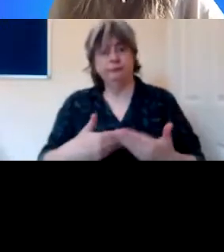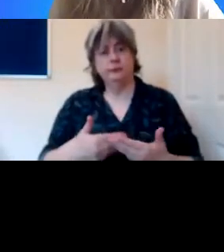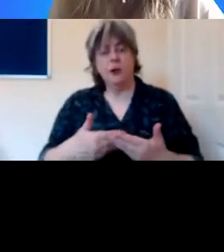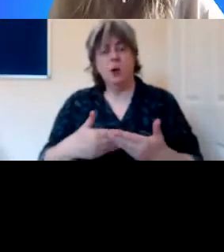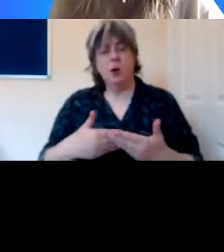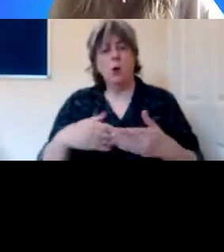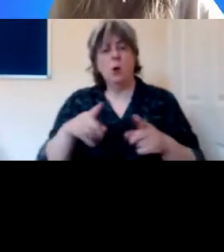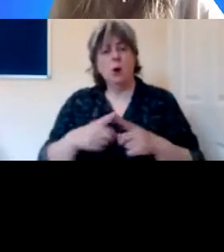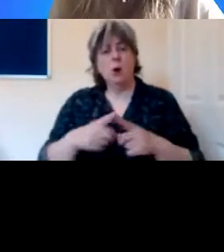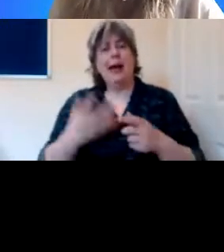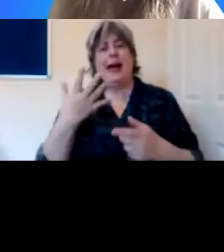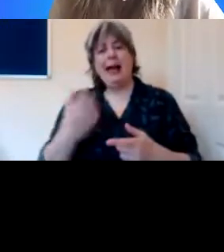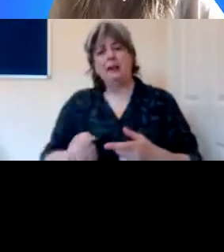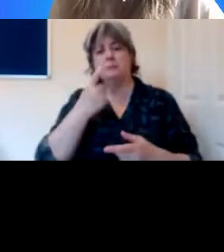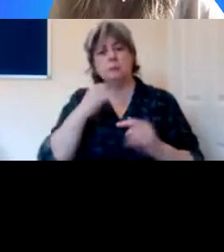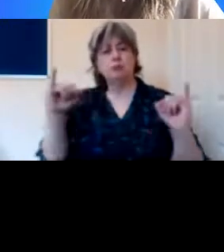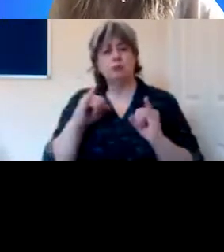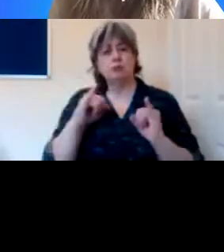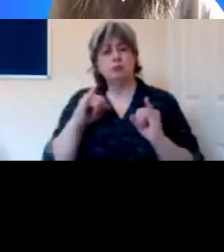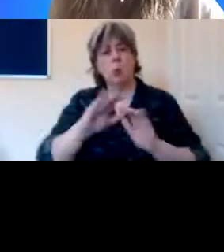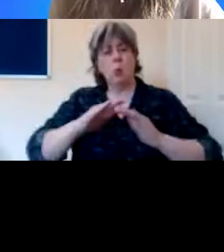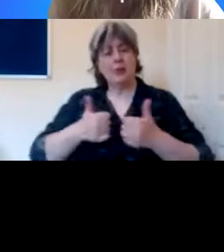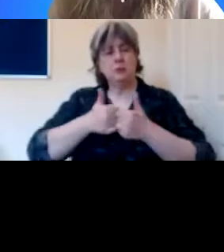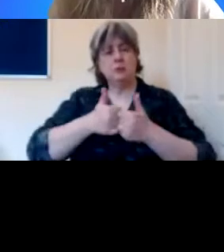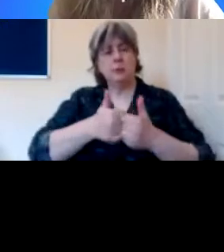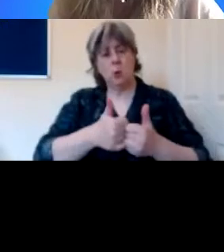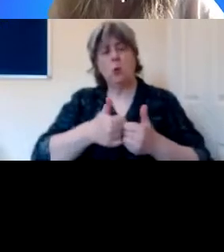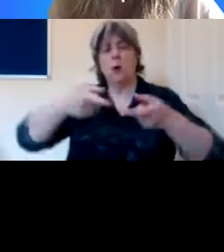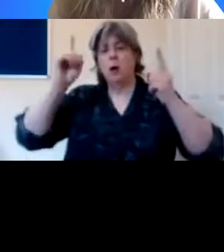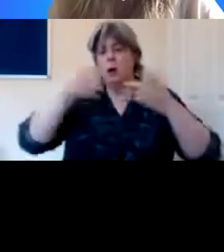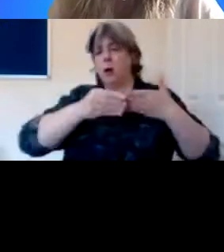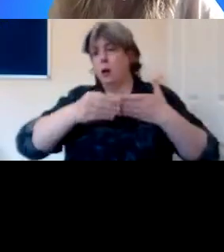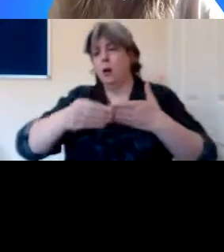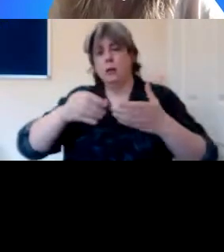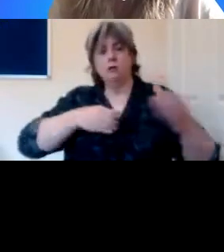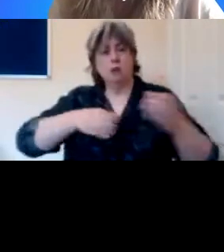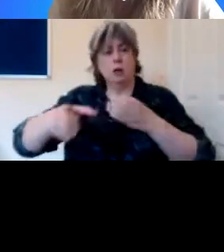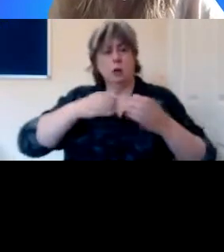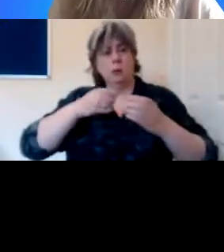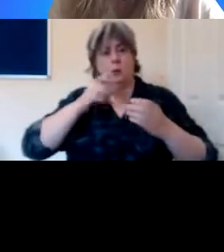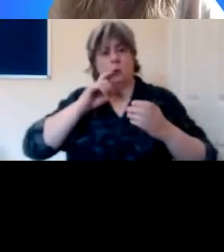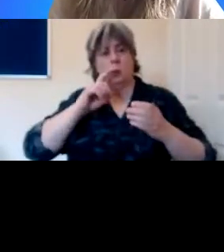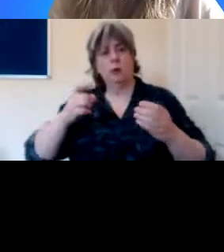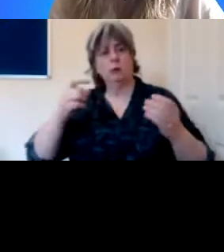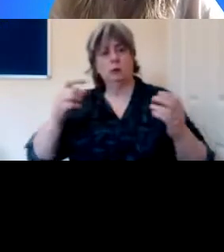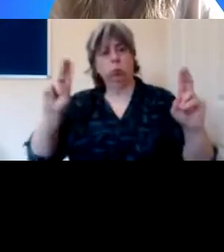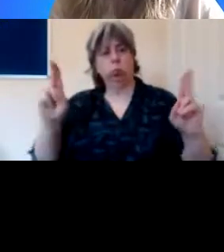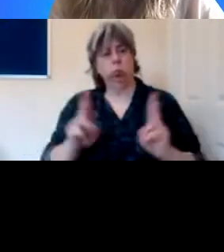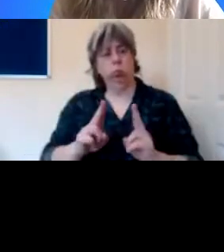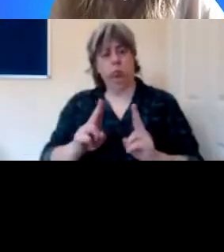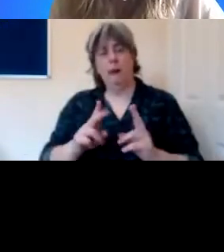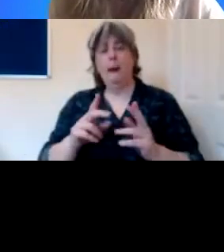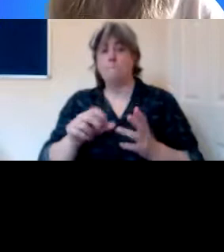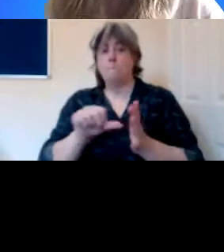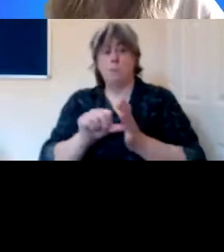retention of leaders if the support is not right in the first place. And I think this is a big problem with the